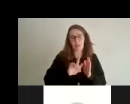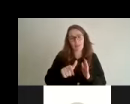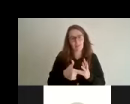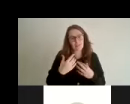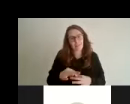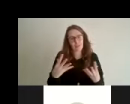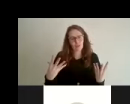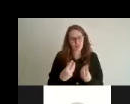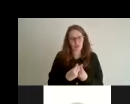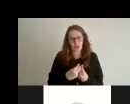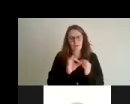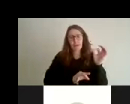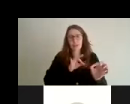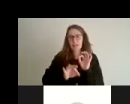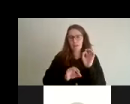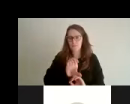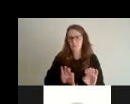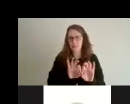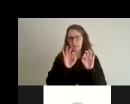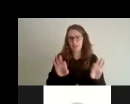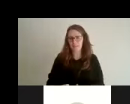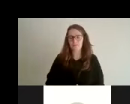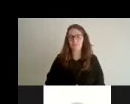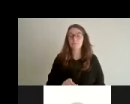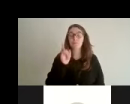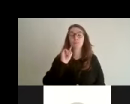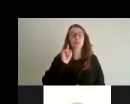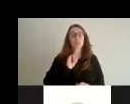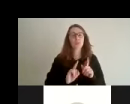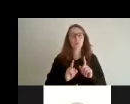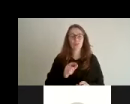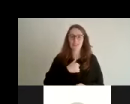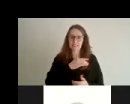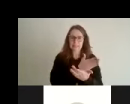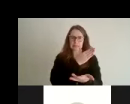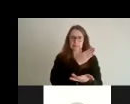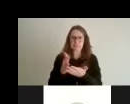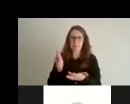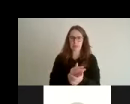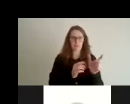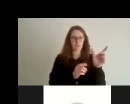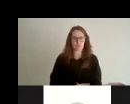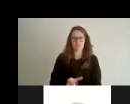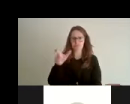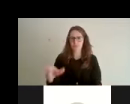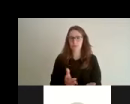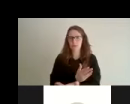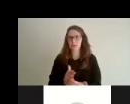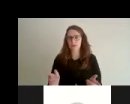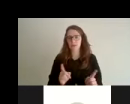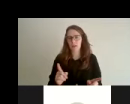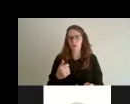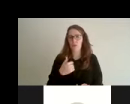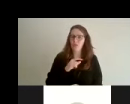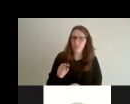and treated at the same time. It's also important not to separate discrimination grounds. We have